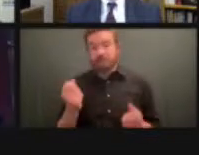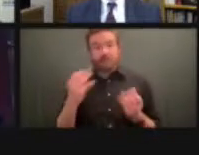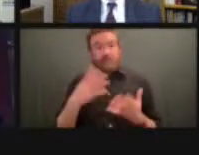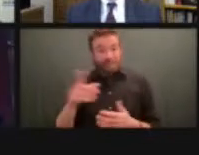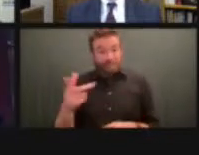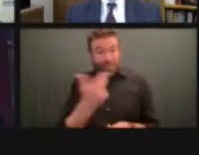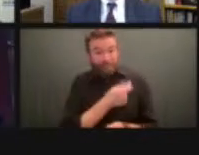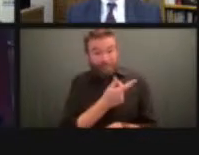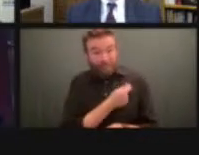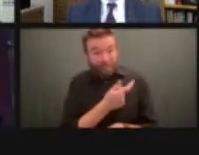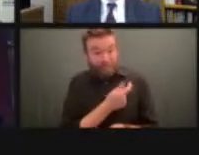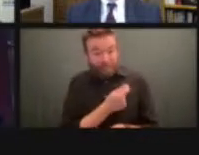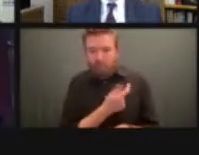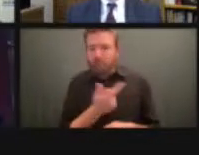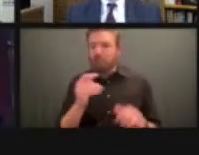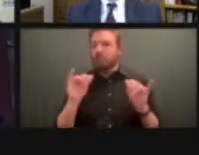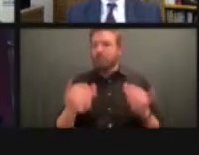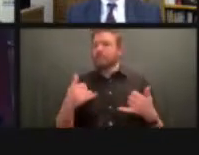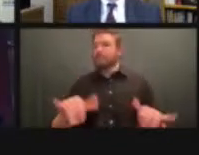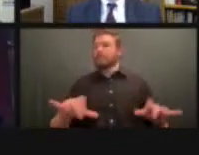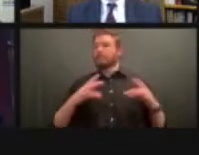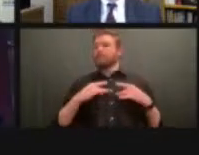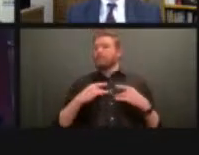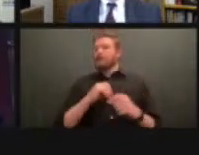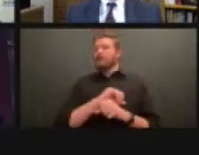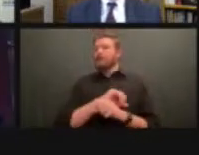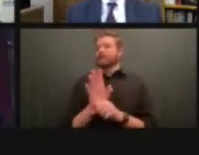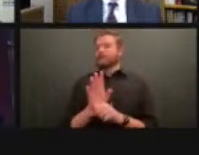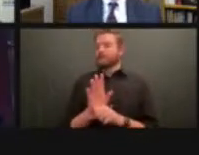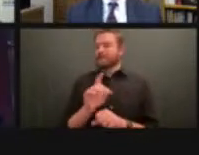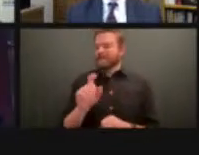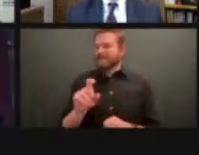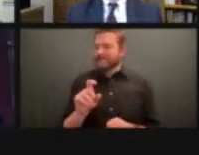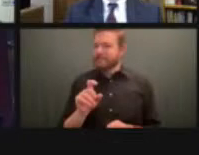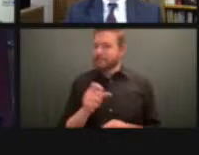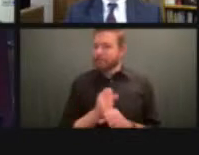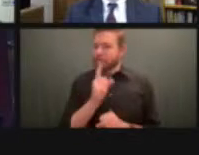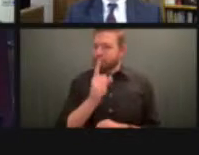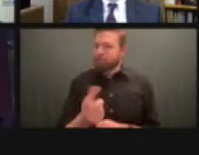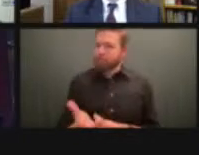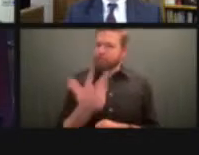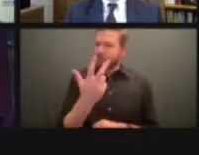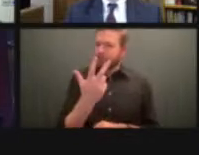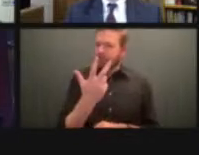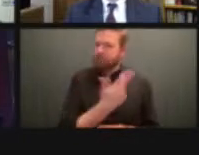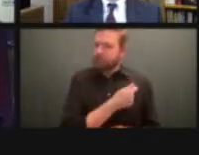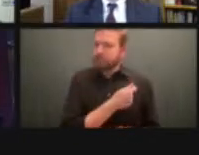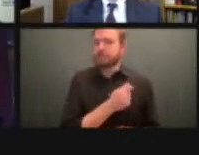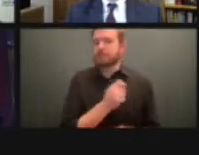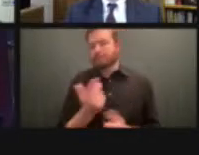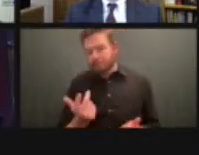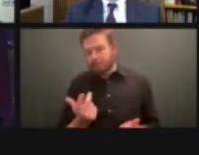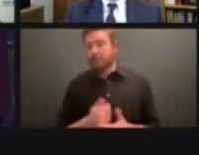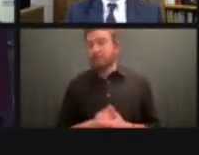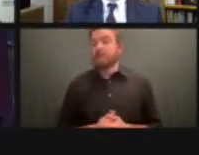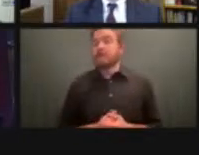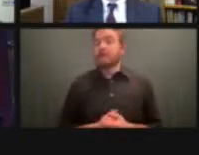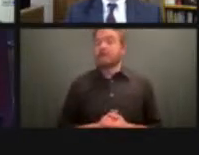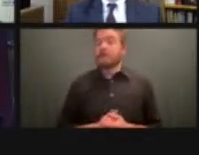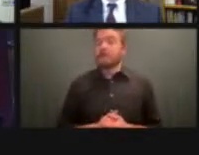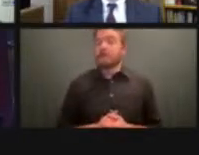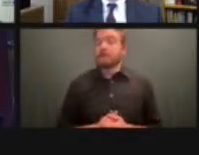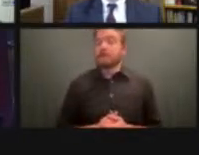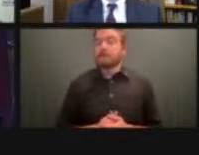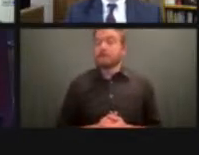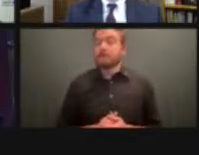week of December 13th through December 19th, as you can see, and this is before the Omicron